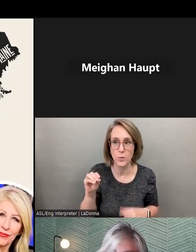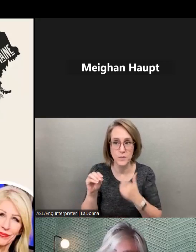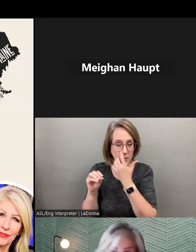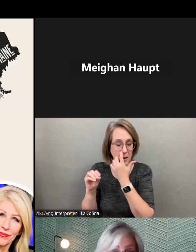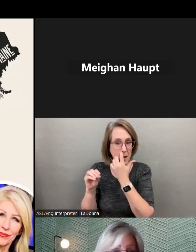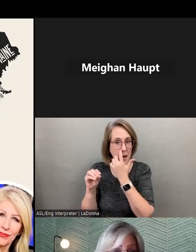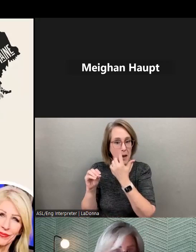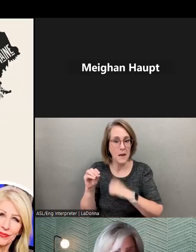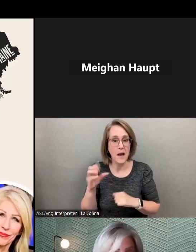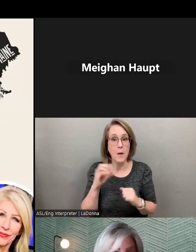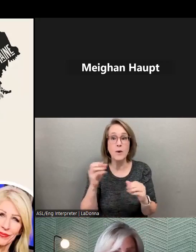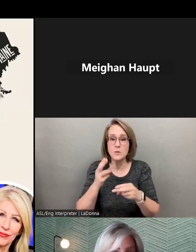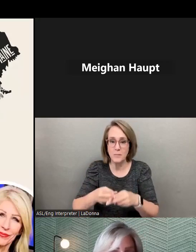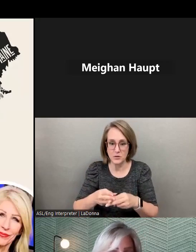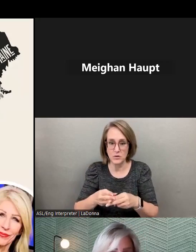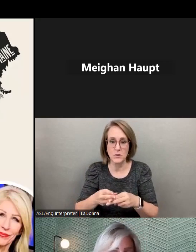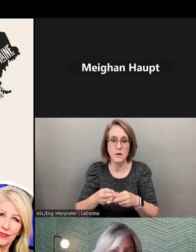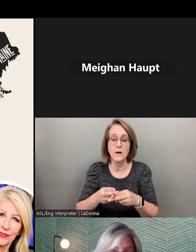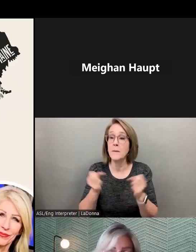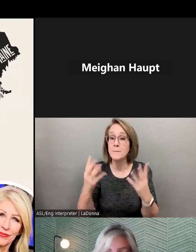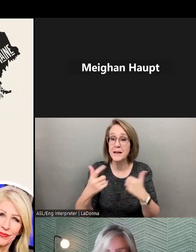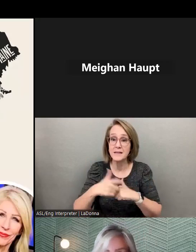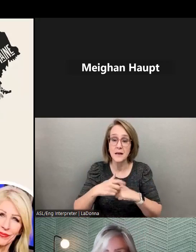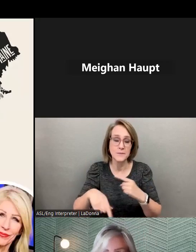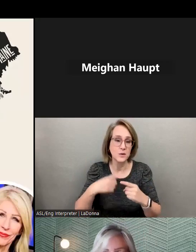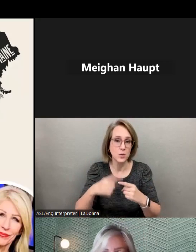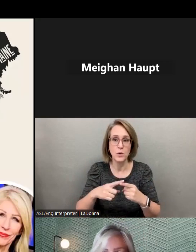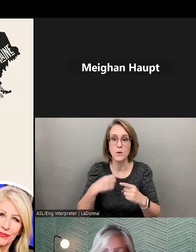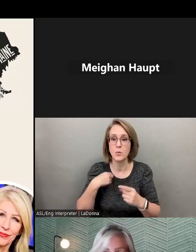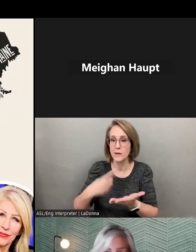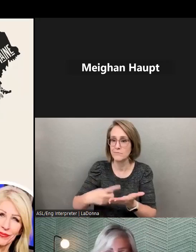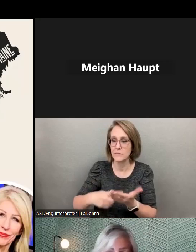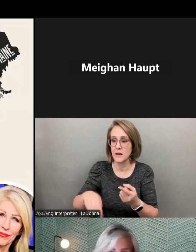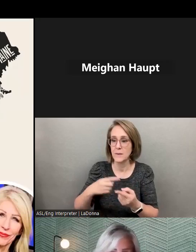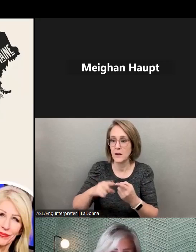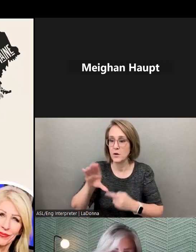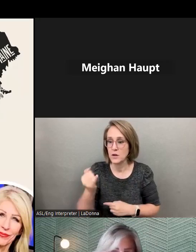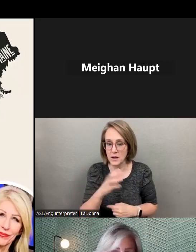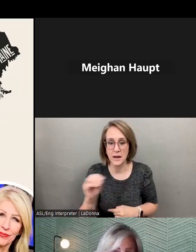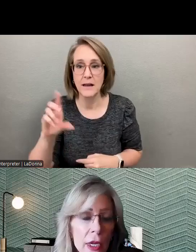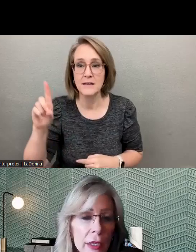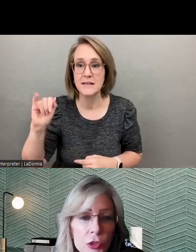say a lot of times when we talk about criminal justice diversion and